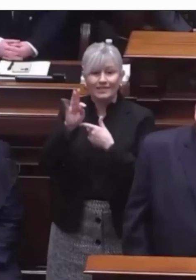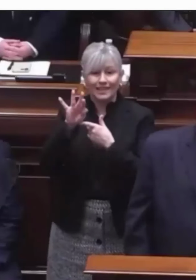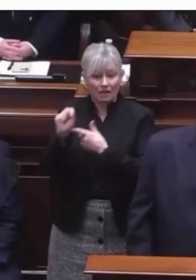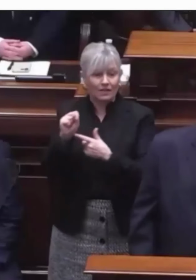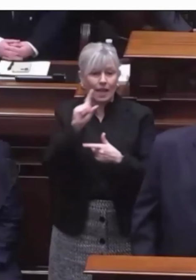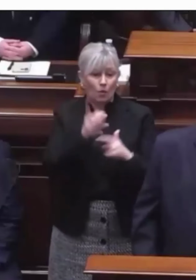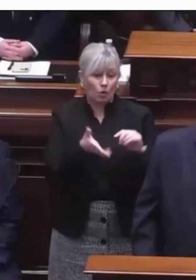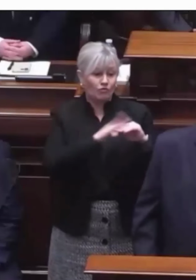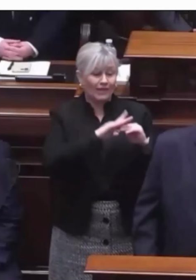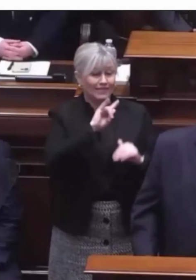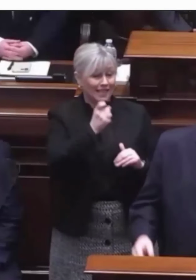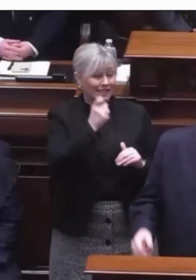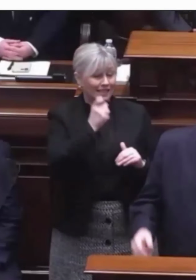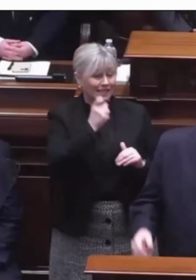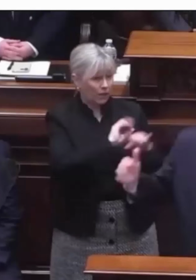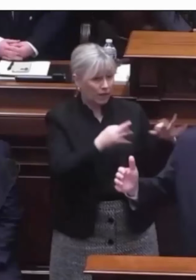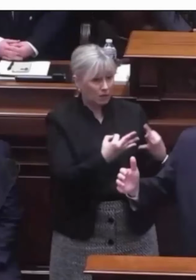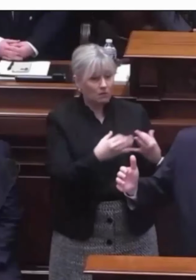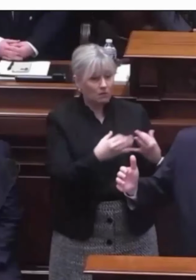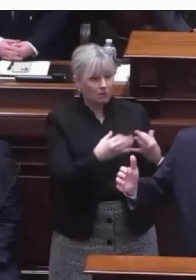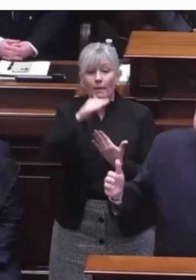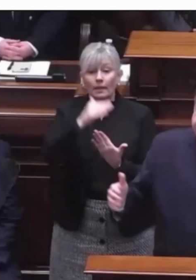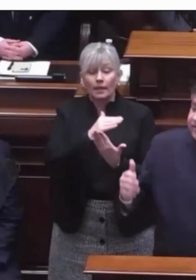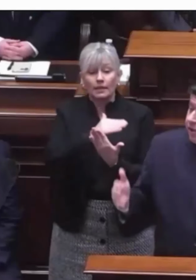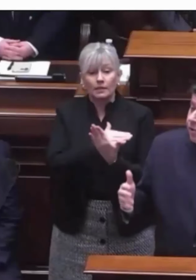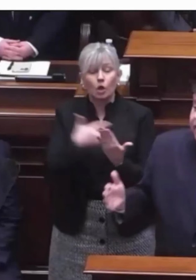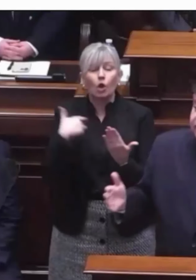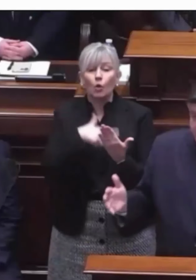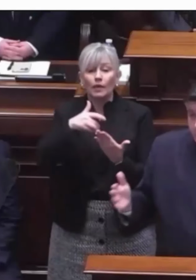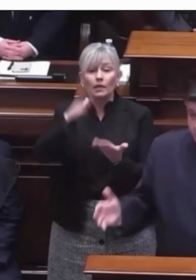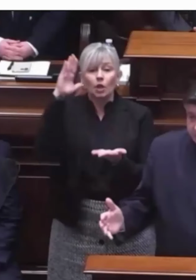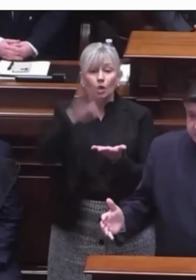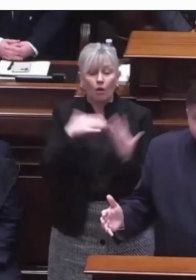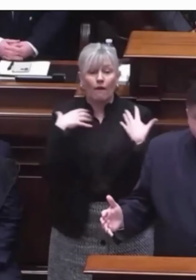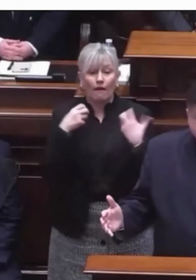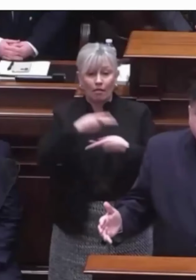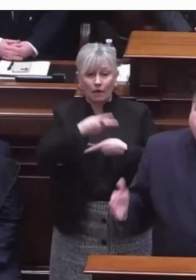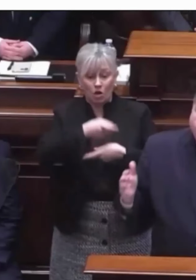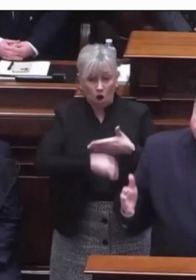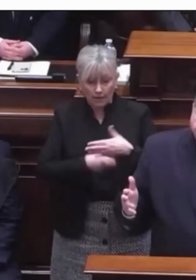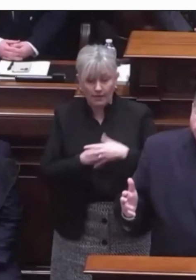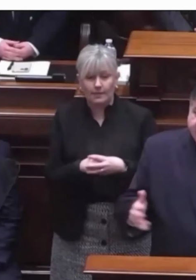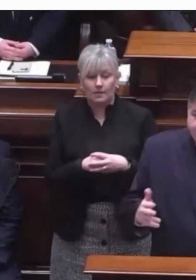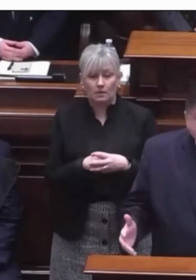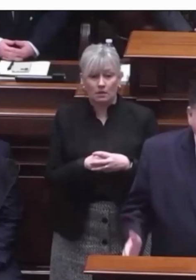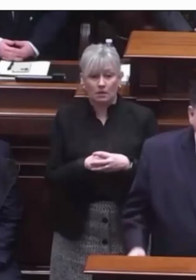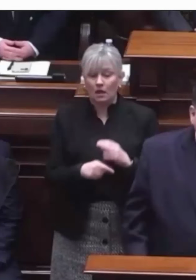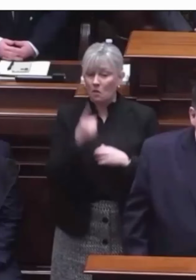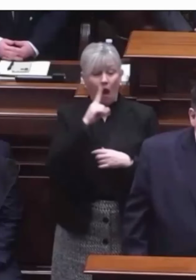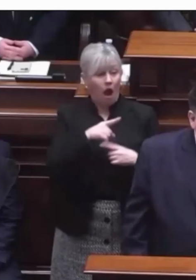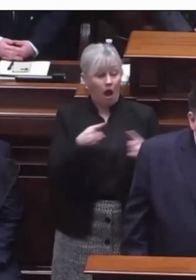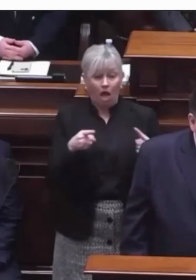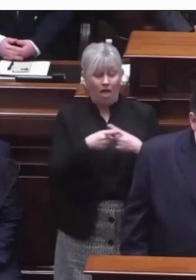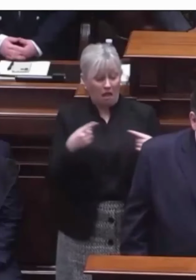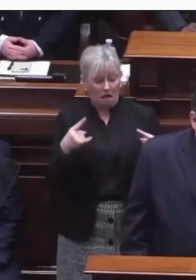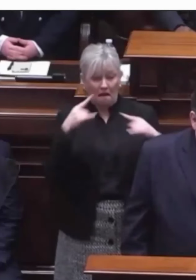on working families. At the top of the list, we need to lower healthcare costs. One of the great ironies of